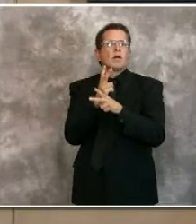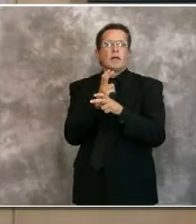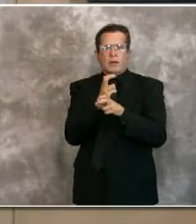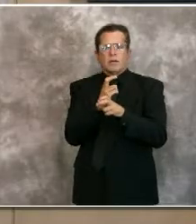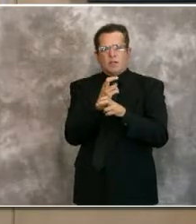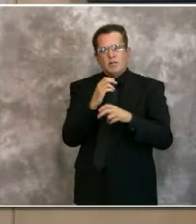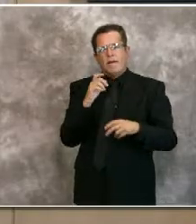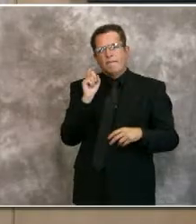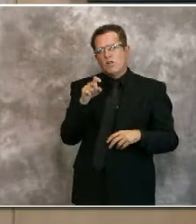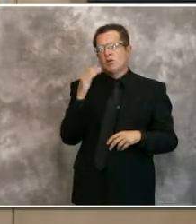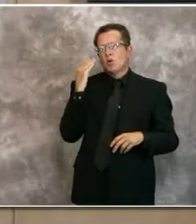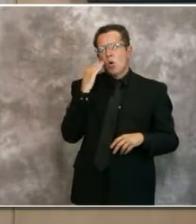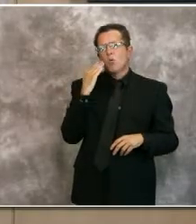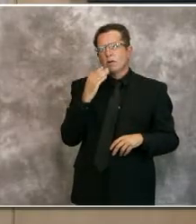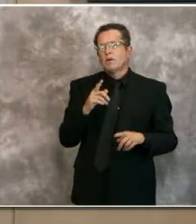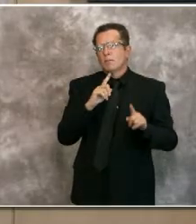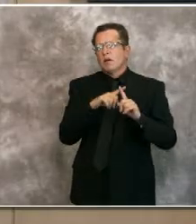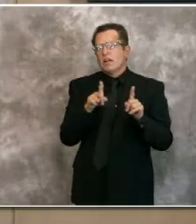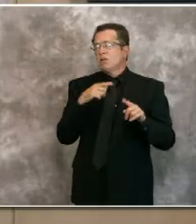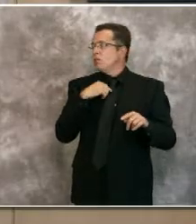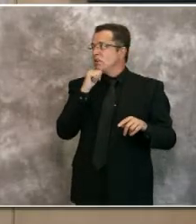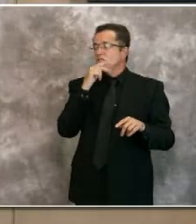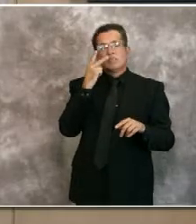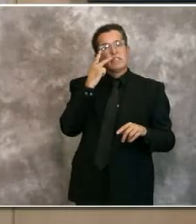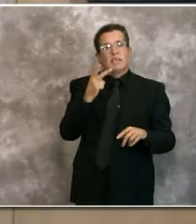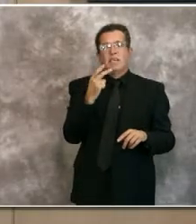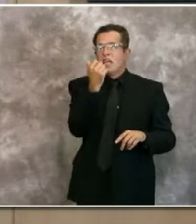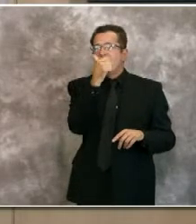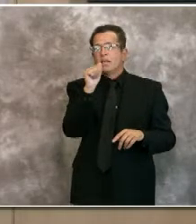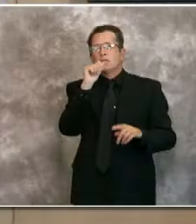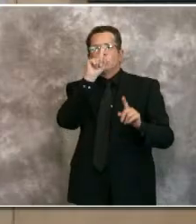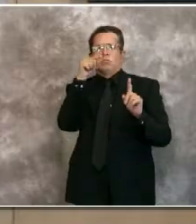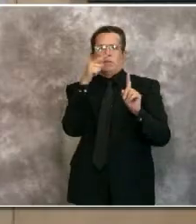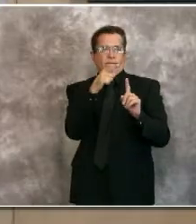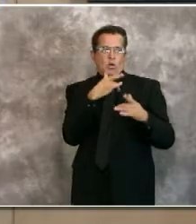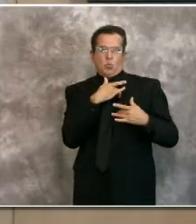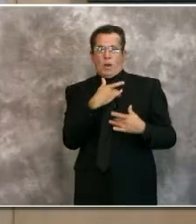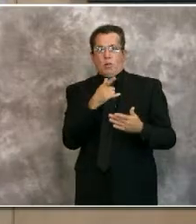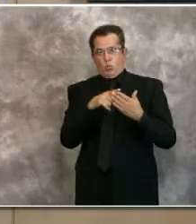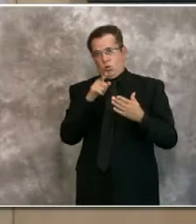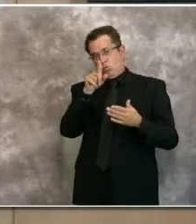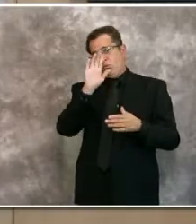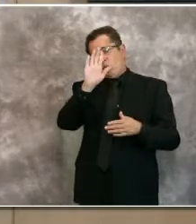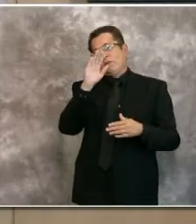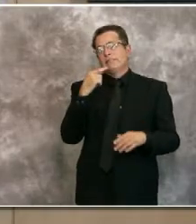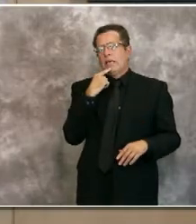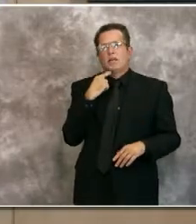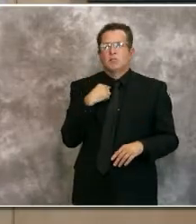actionable. But we haven't seen any of the kinds of specific trends I think that you're trying to get at.